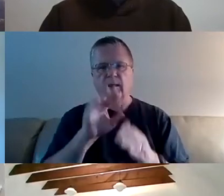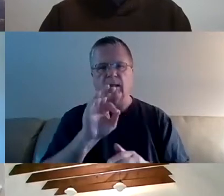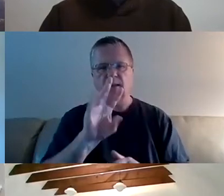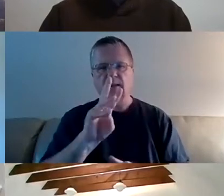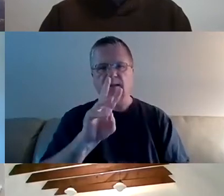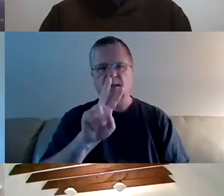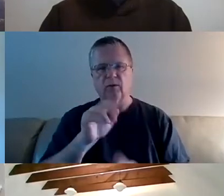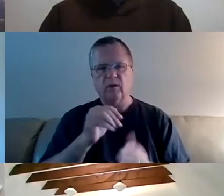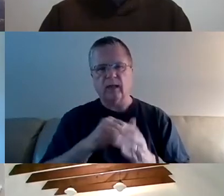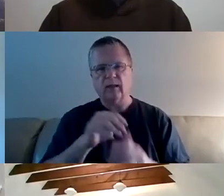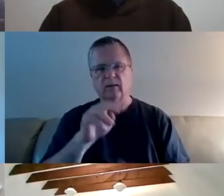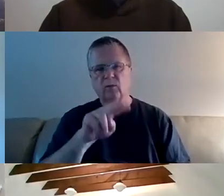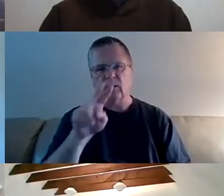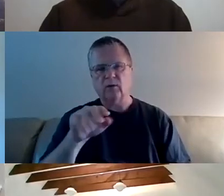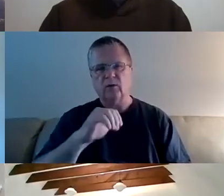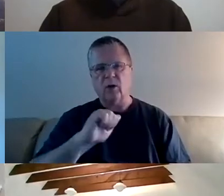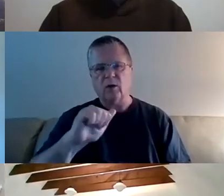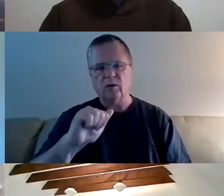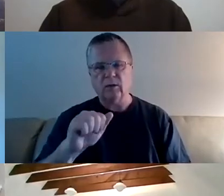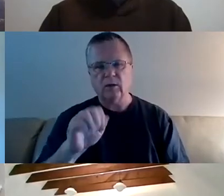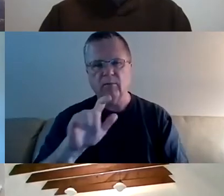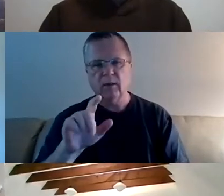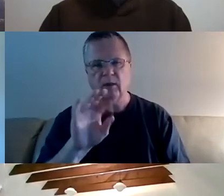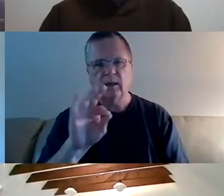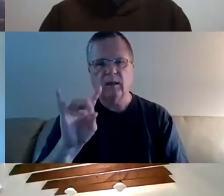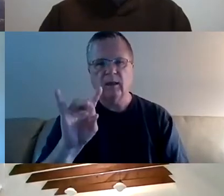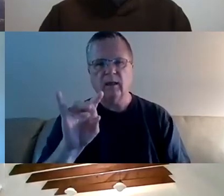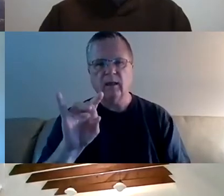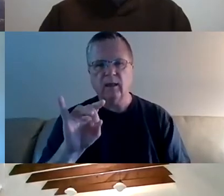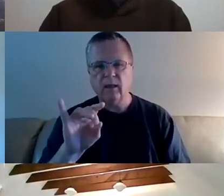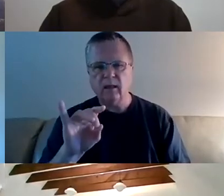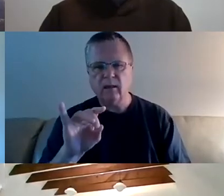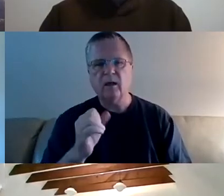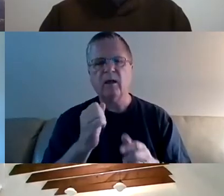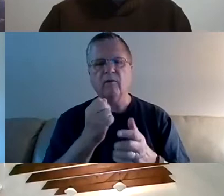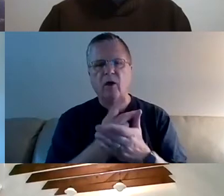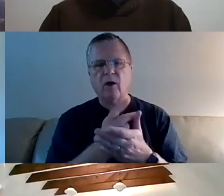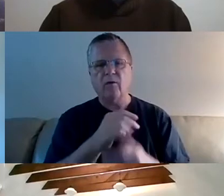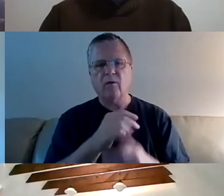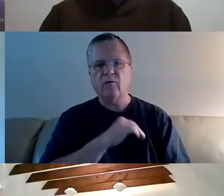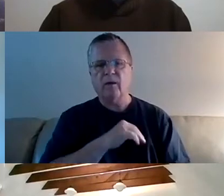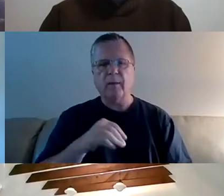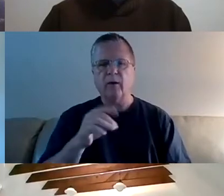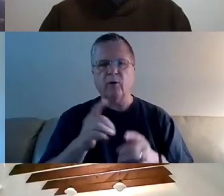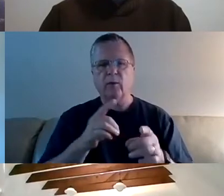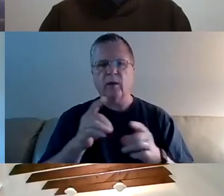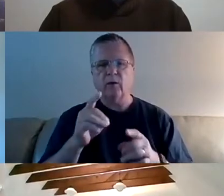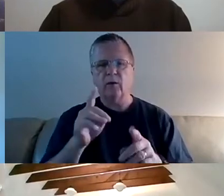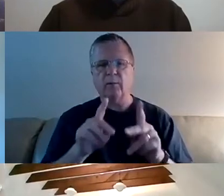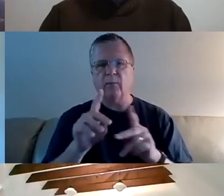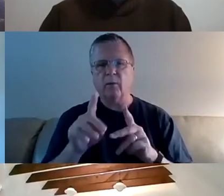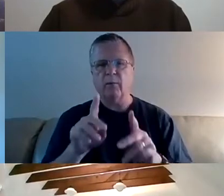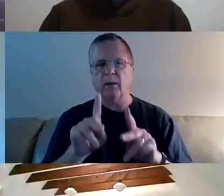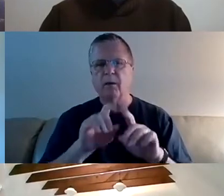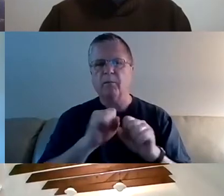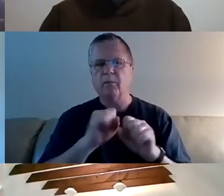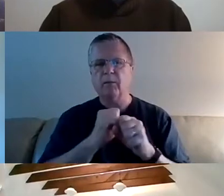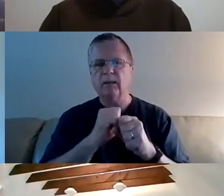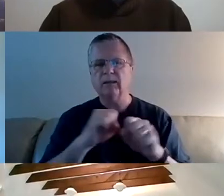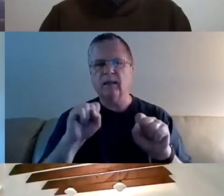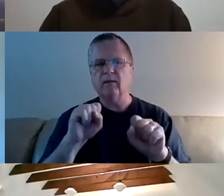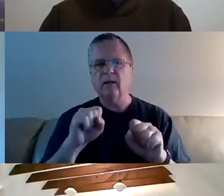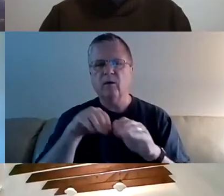$4,962,022. Bill Number 998, resolution authorizing the mayor and director of the Department of Public Safety to enter into